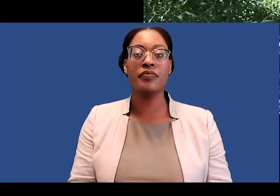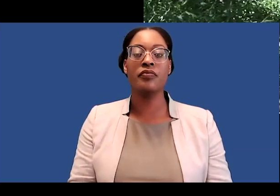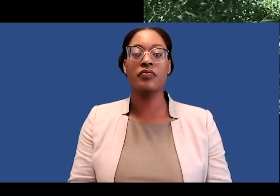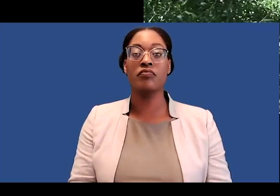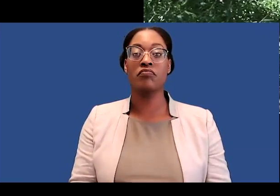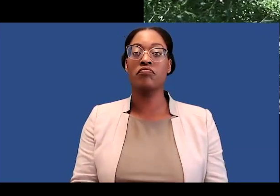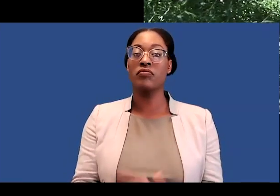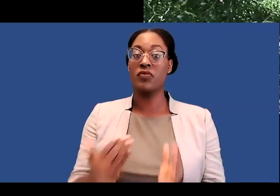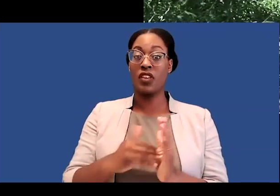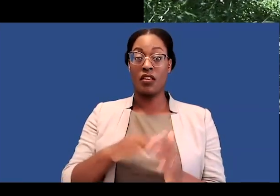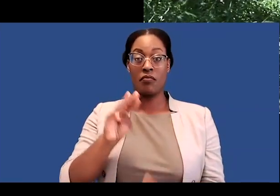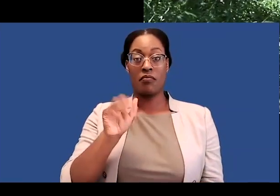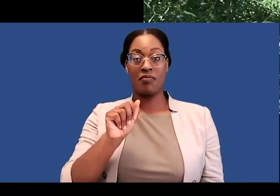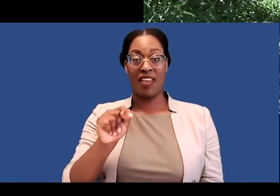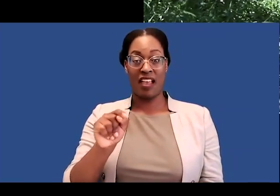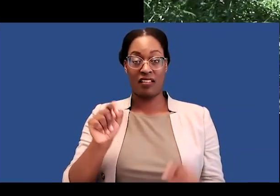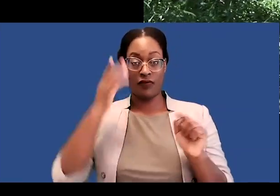then towards the front of your mat.